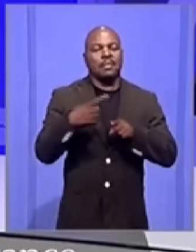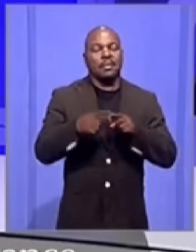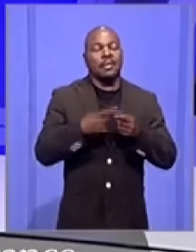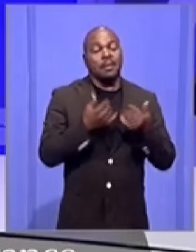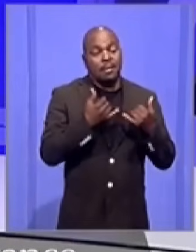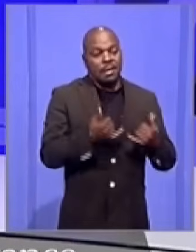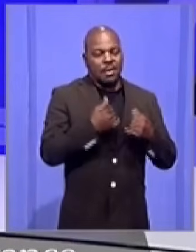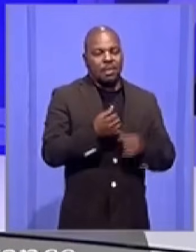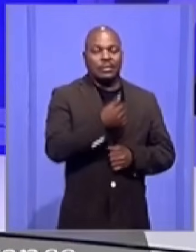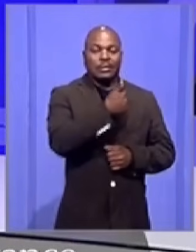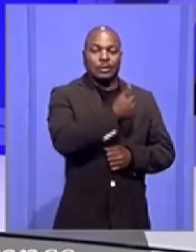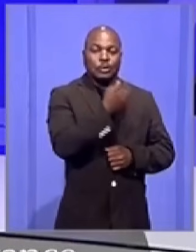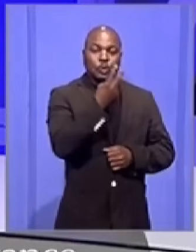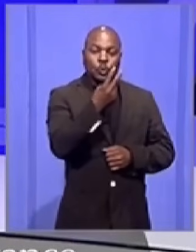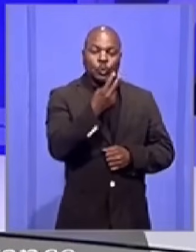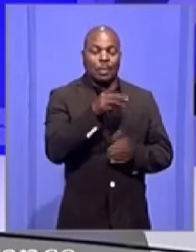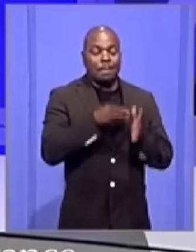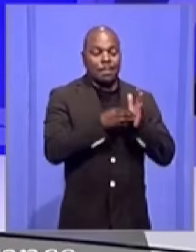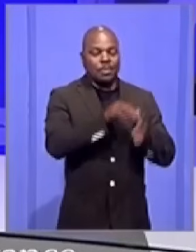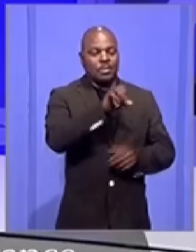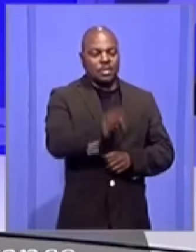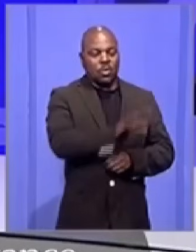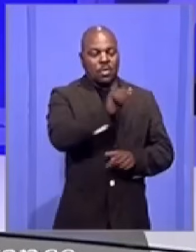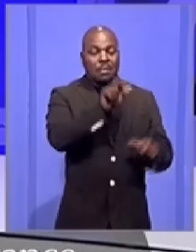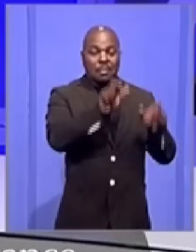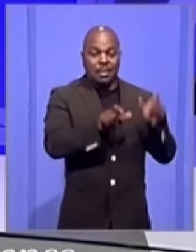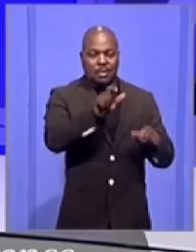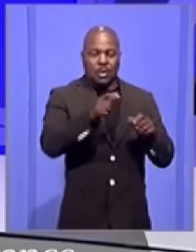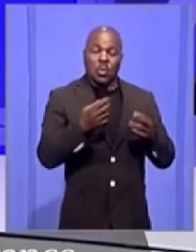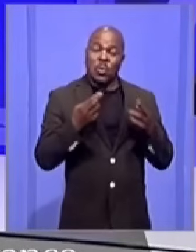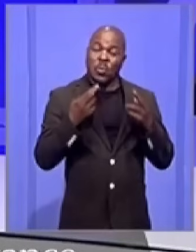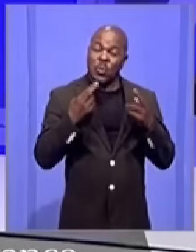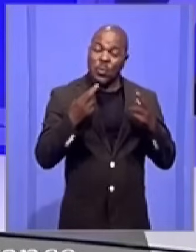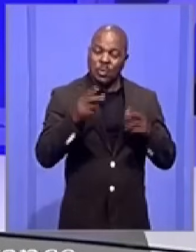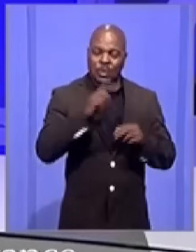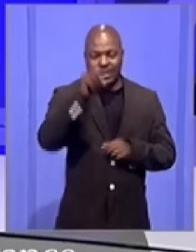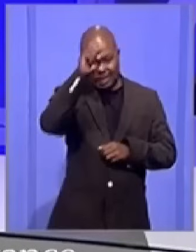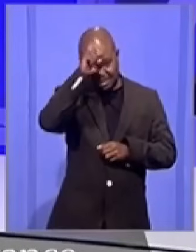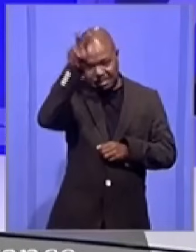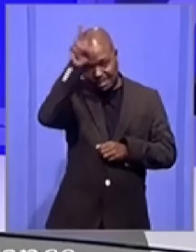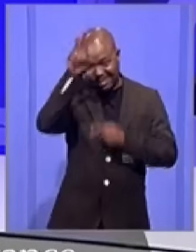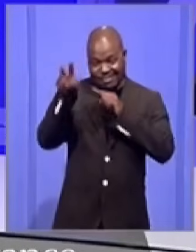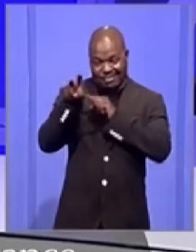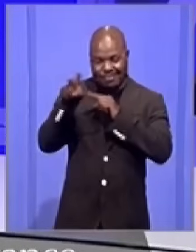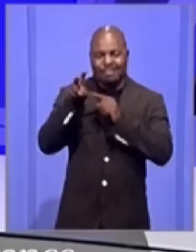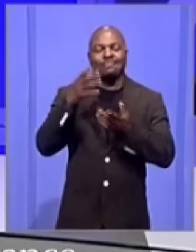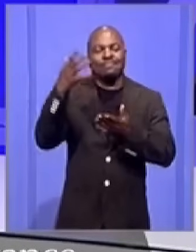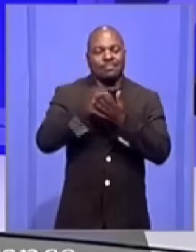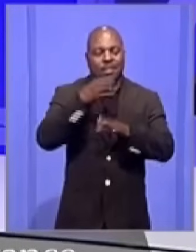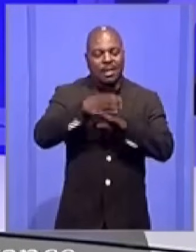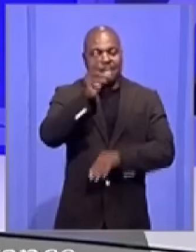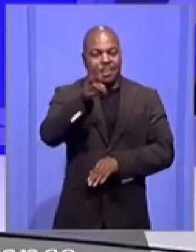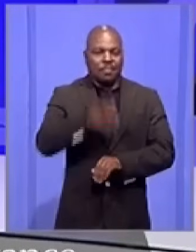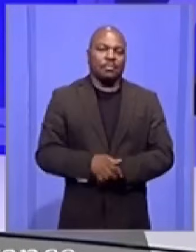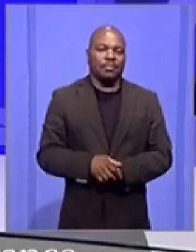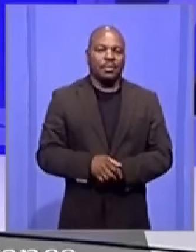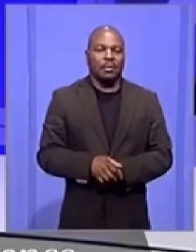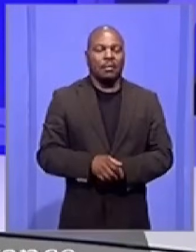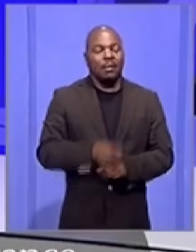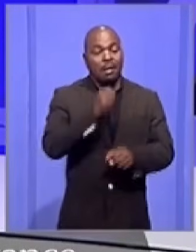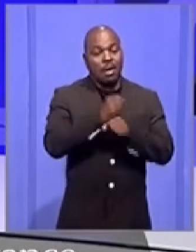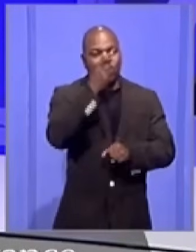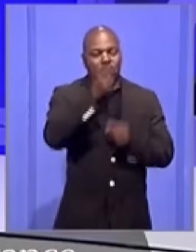tse 20 tsa ma Afrika borwa bana le kholofelo ya gore di box di tlise mogopo gae ka Gauteng